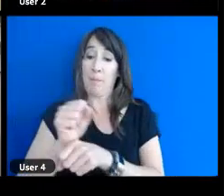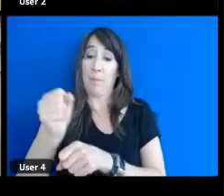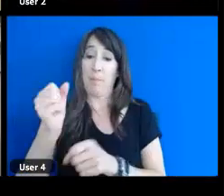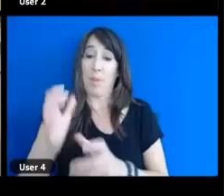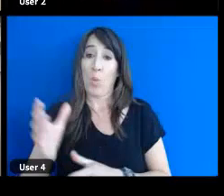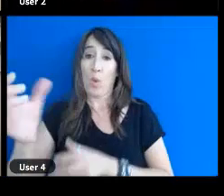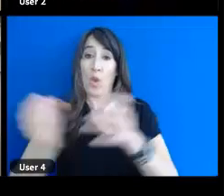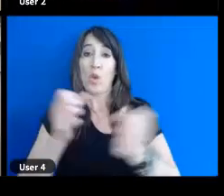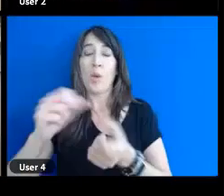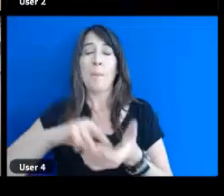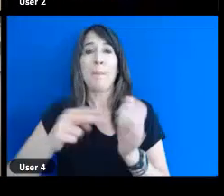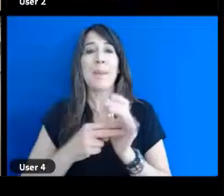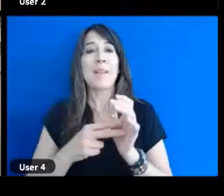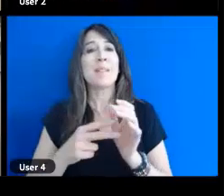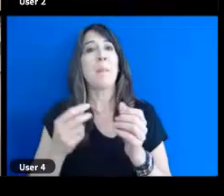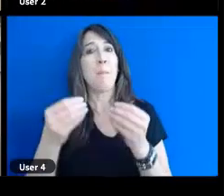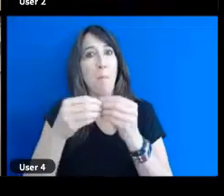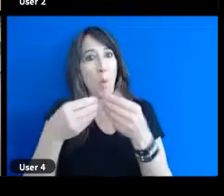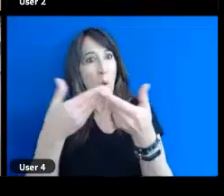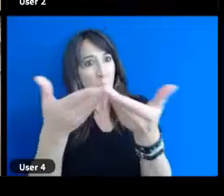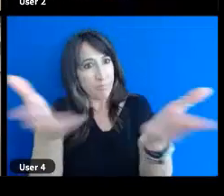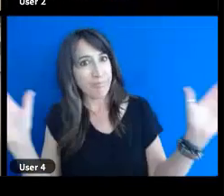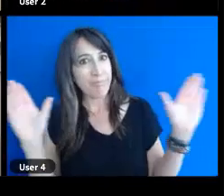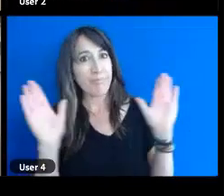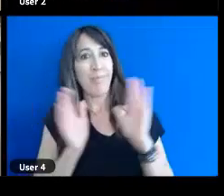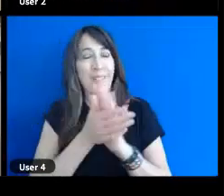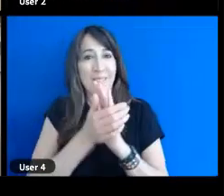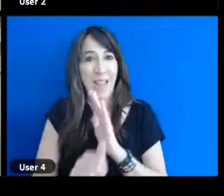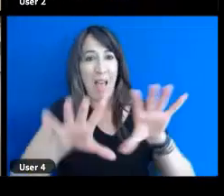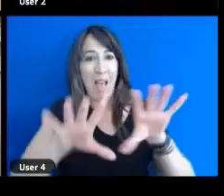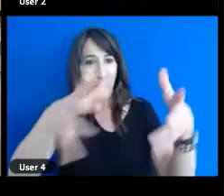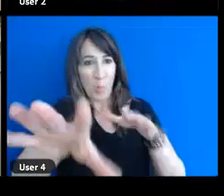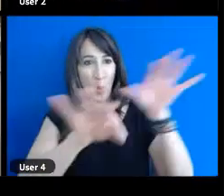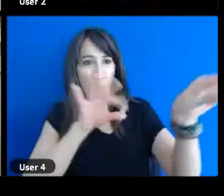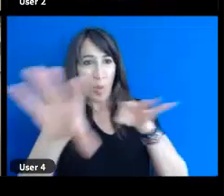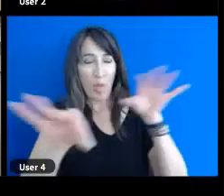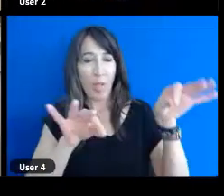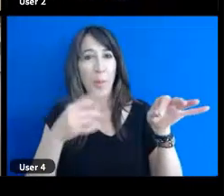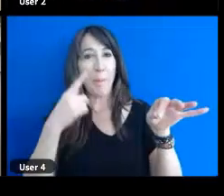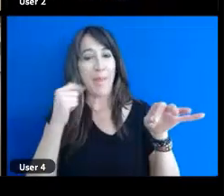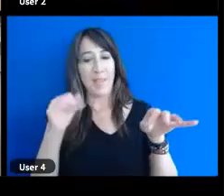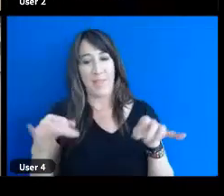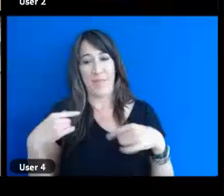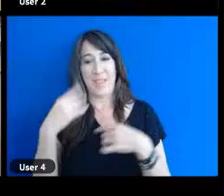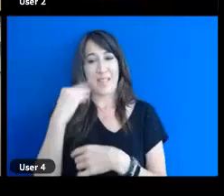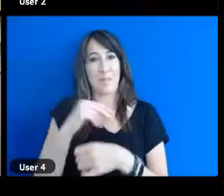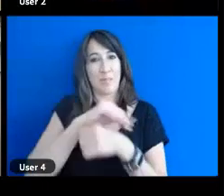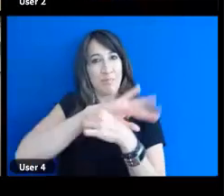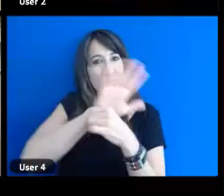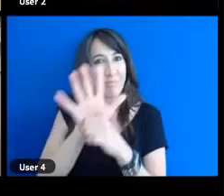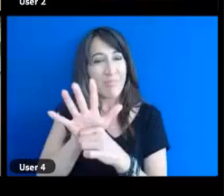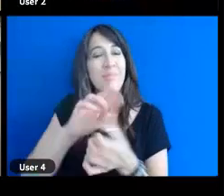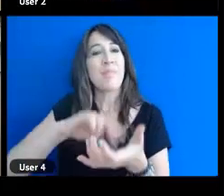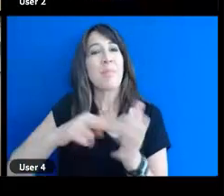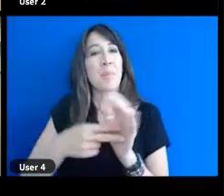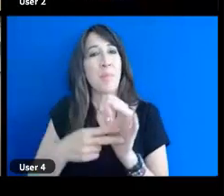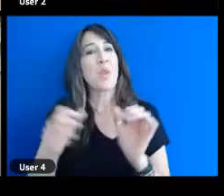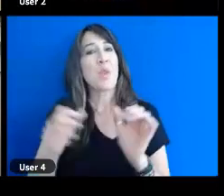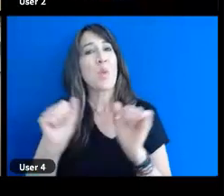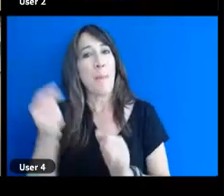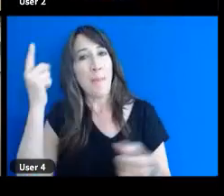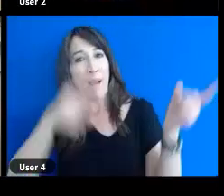more supportive employee, you will gain access to a wider talent pool. Are you open to being flexible and working from home options